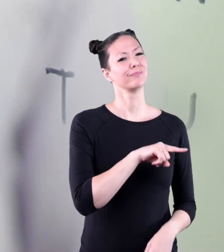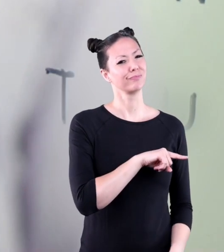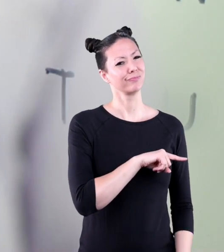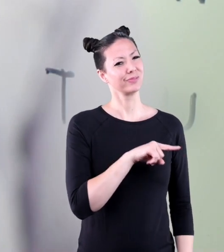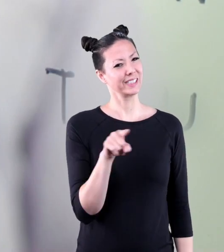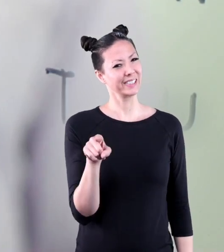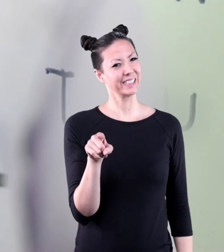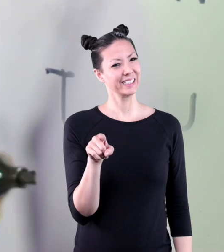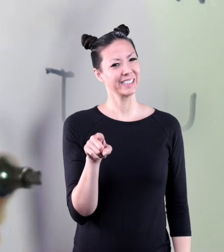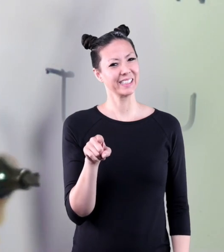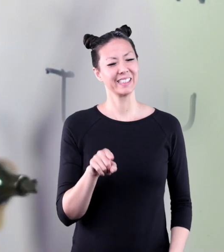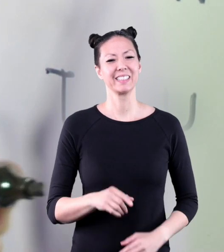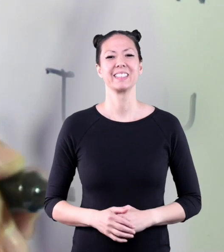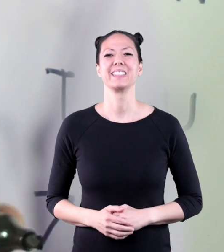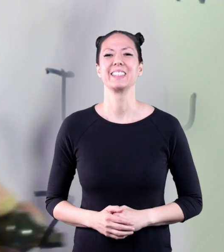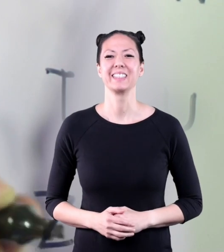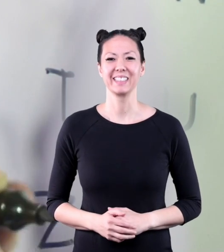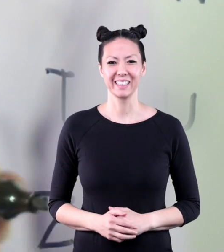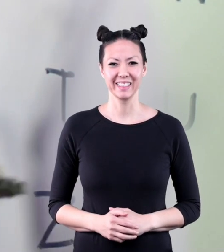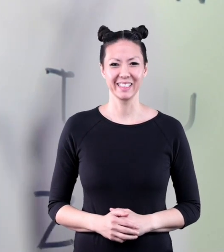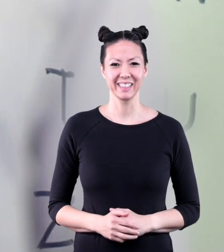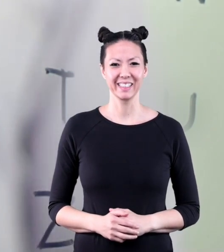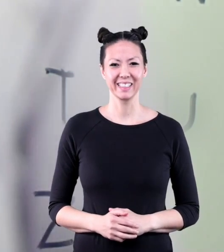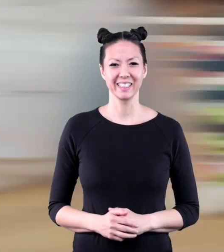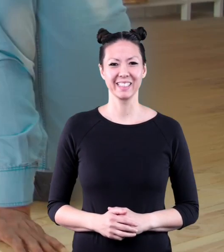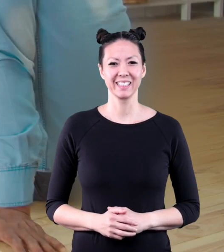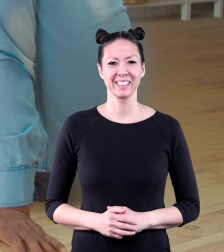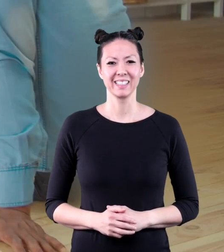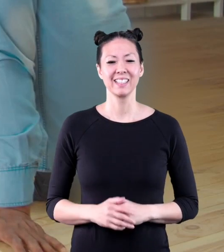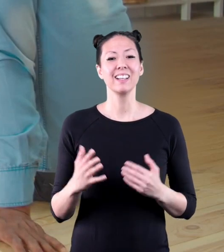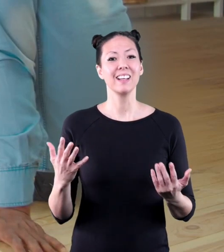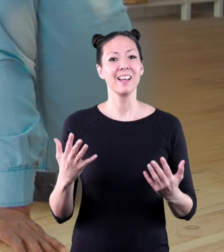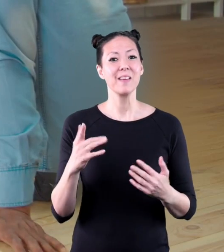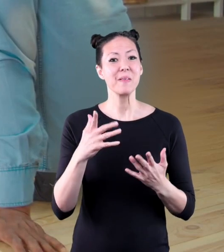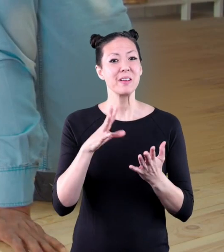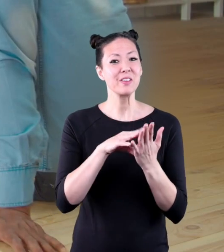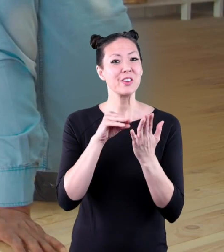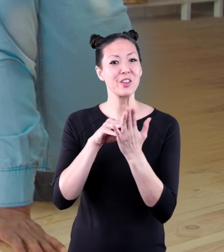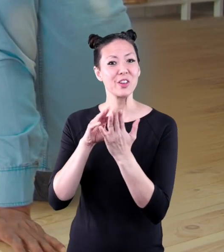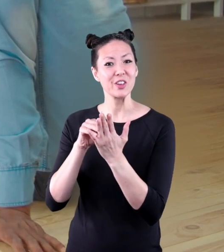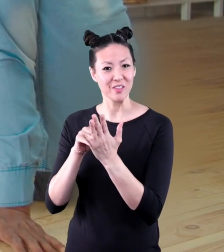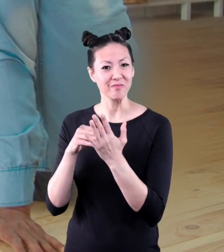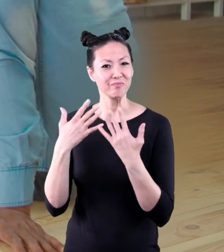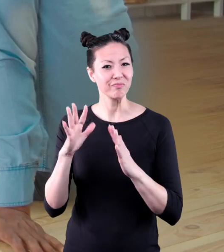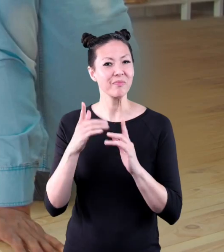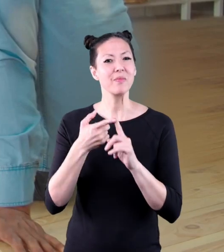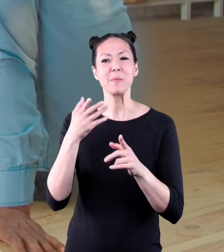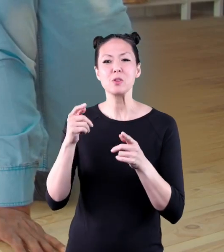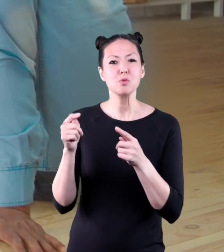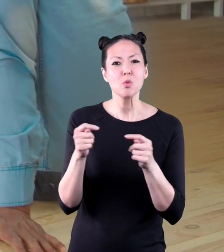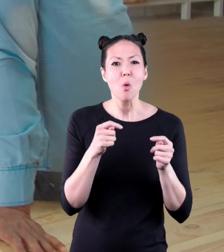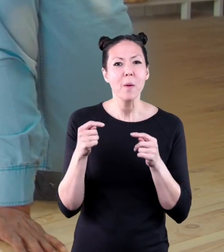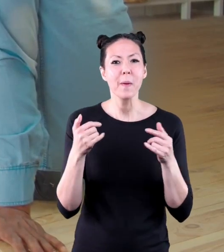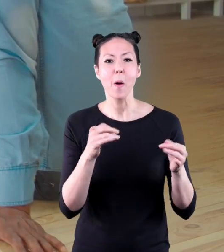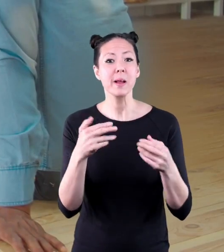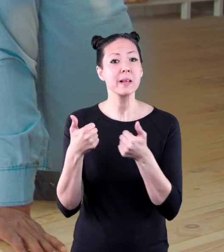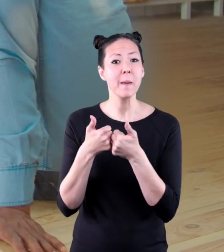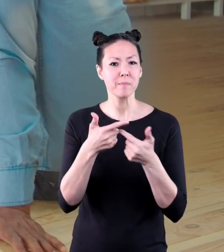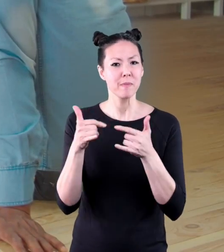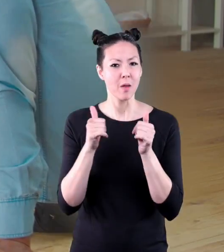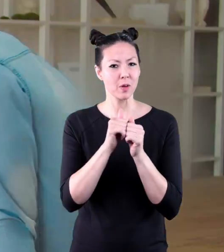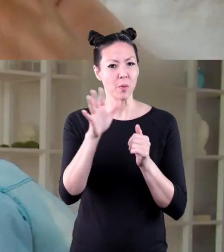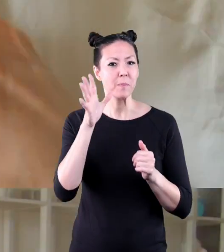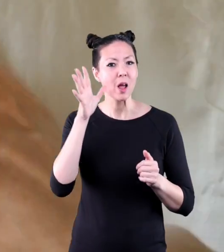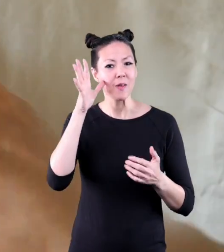Y, and Z. Or you may have learned them from a toy or a game that your parents